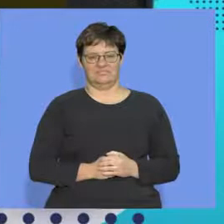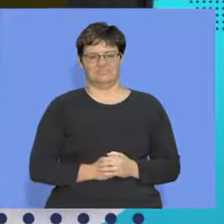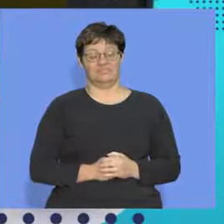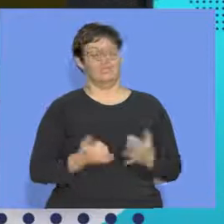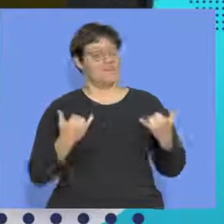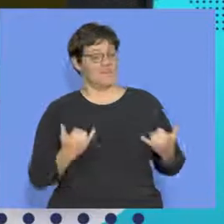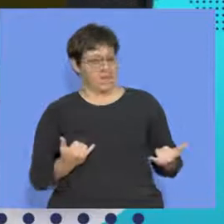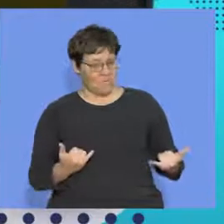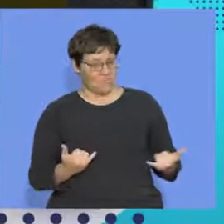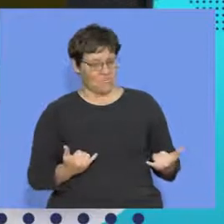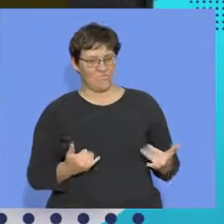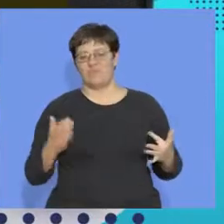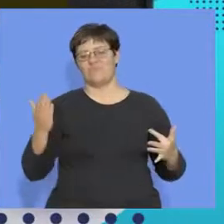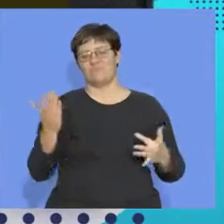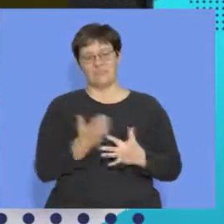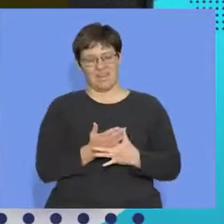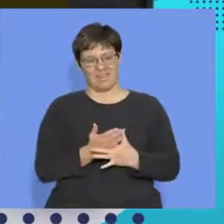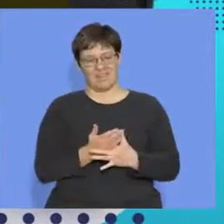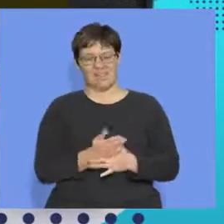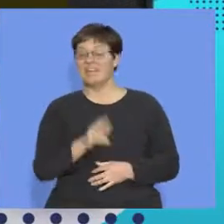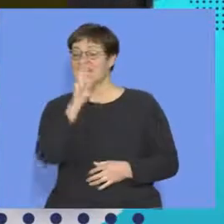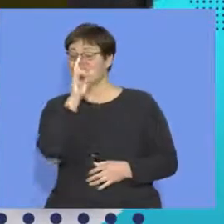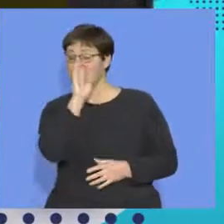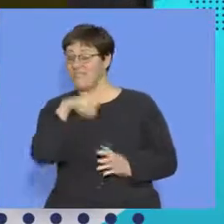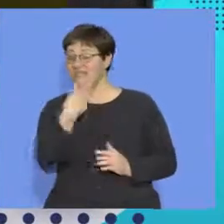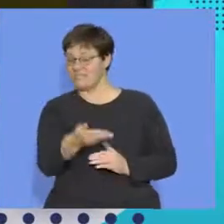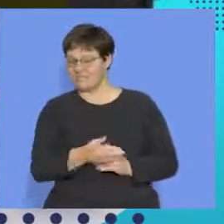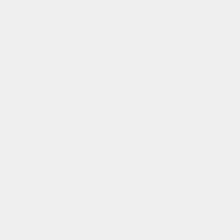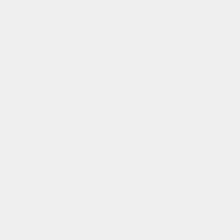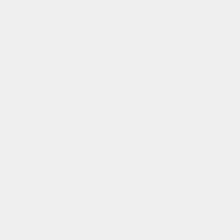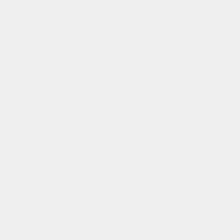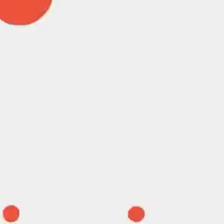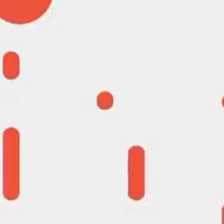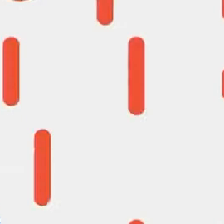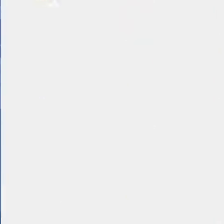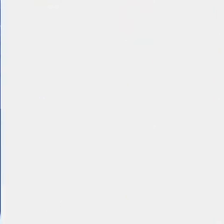For now, we'll take a short break and we'll see you shortly.